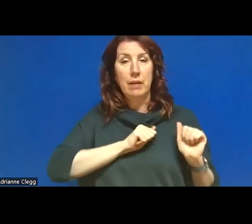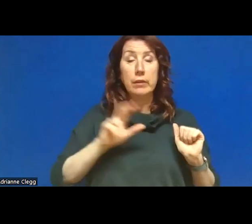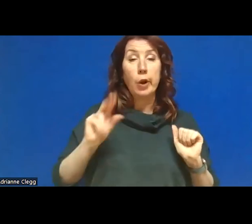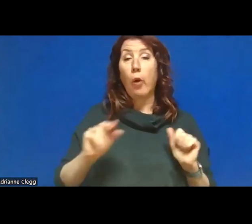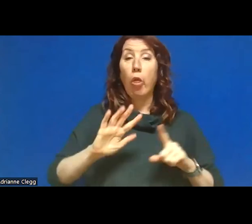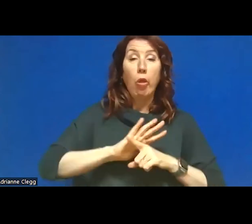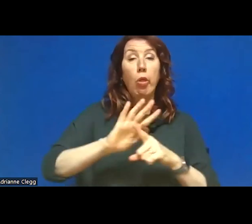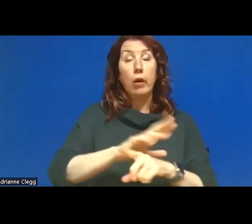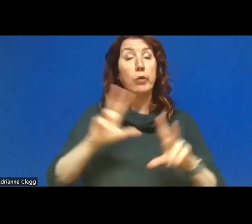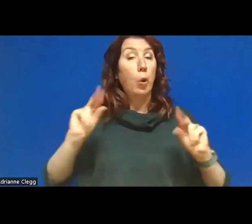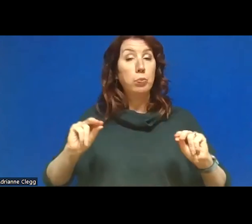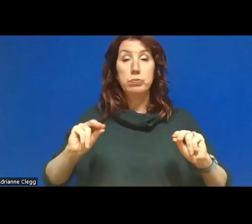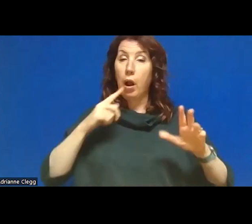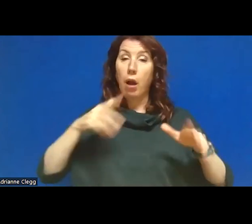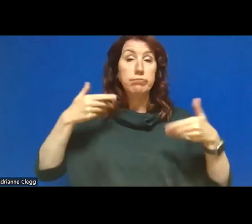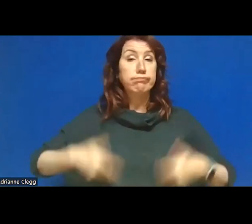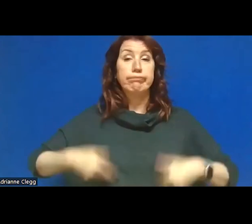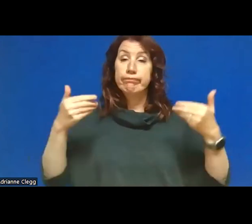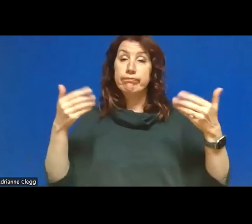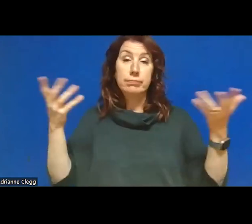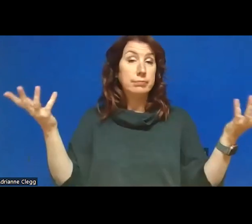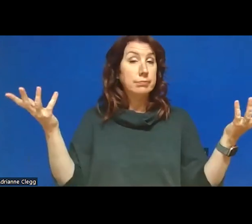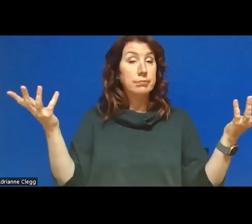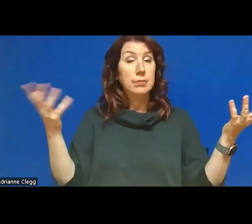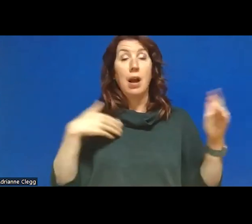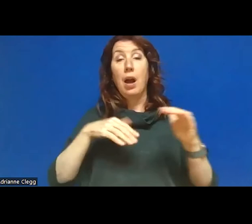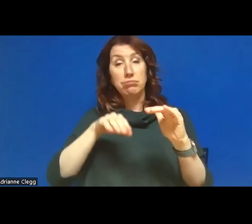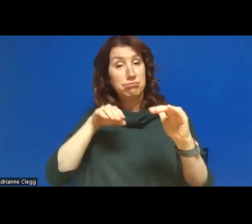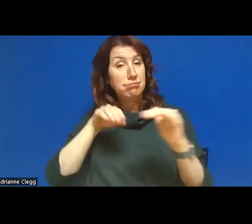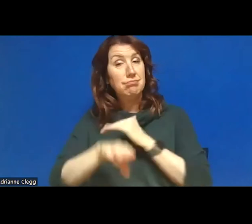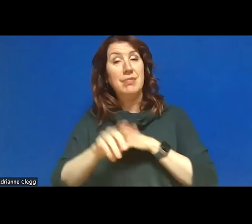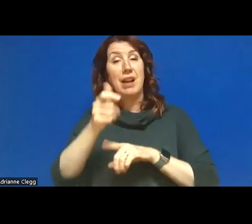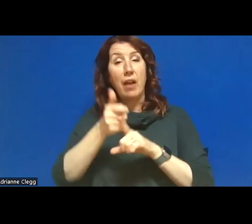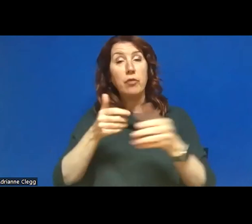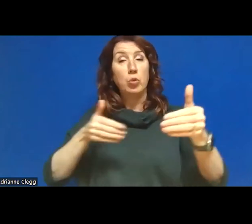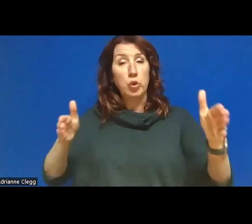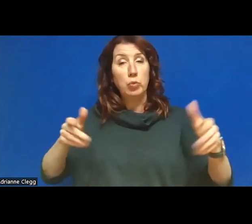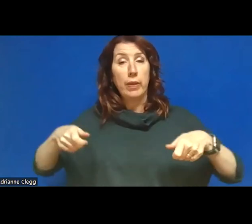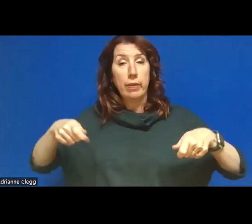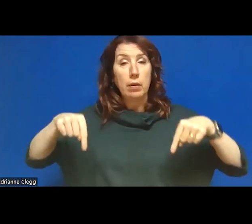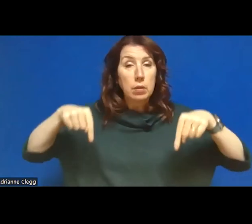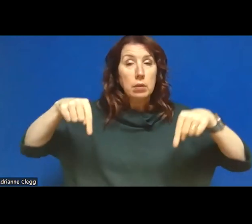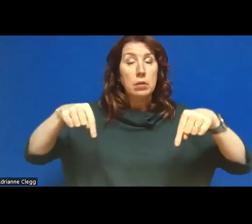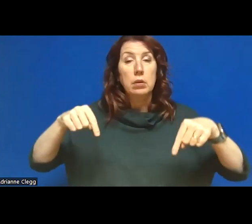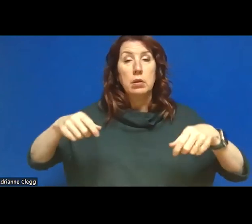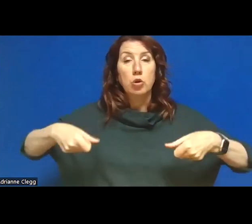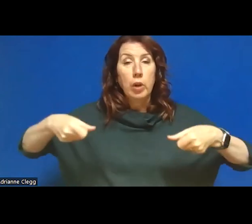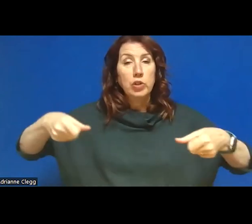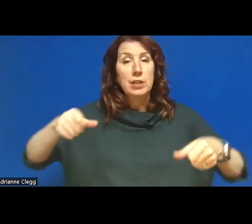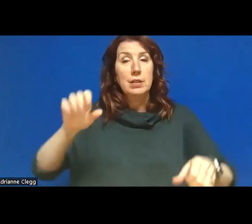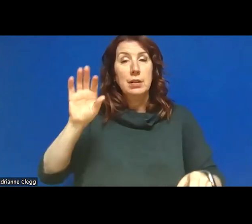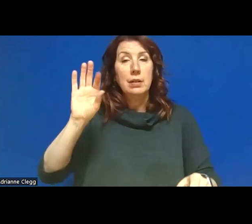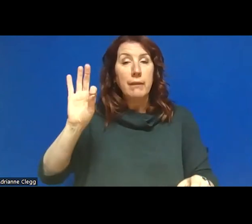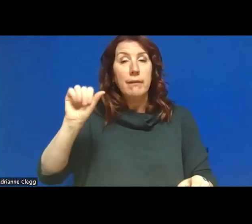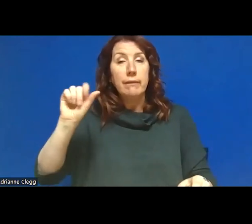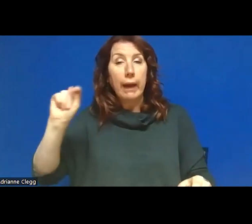This is all you get, right? I walk into every room with crutches, a fat body, not F-A-T, not